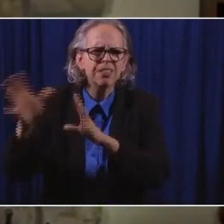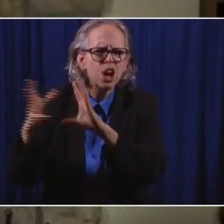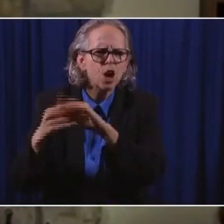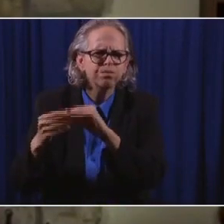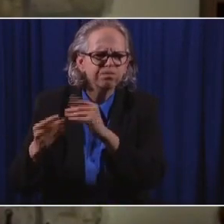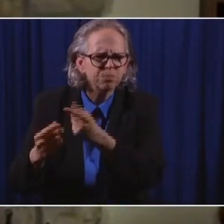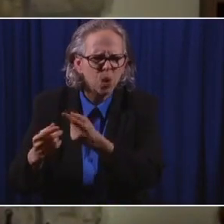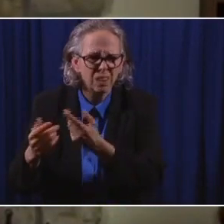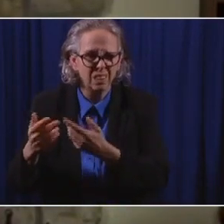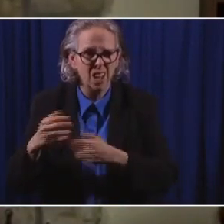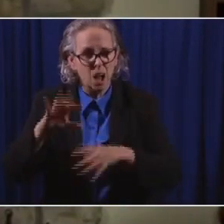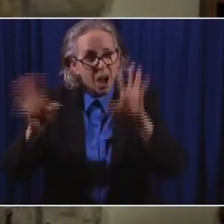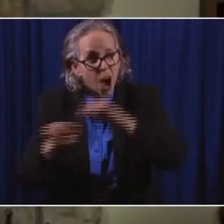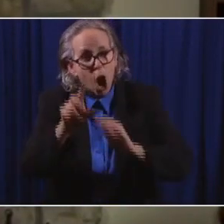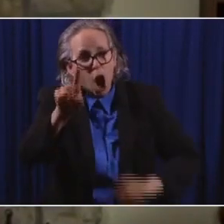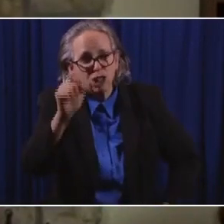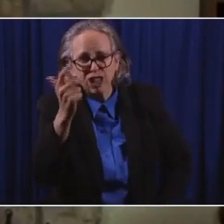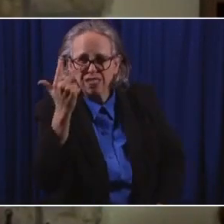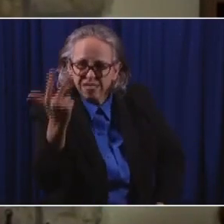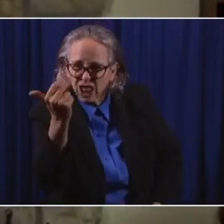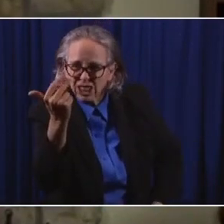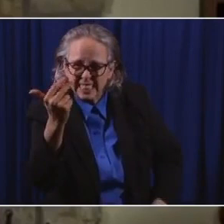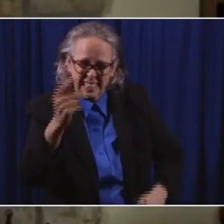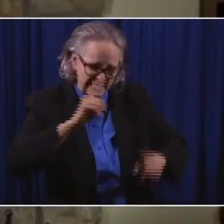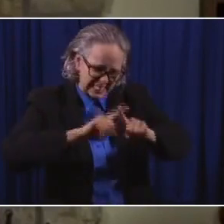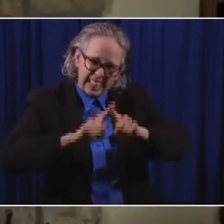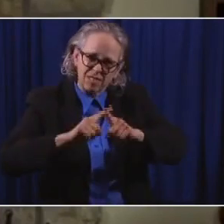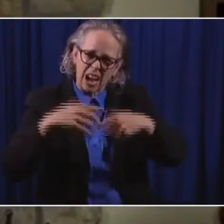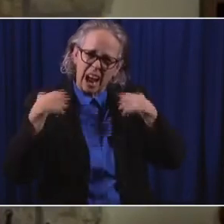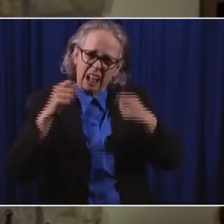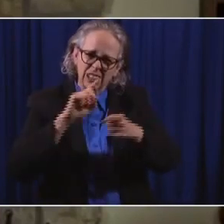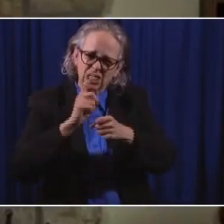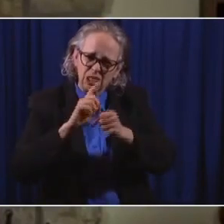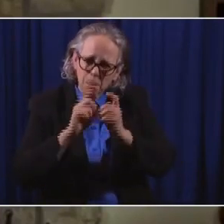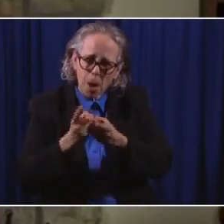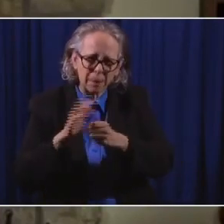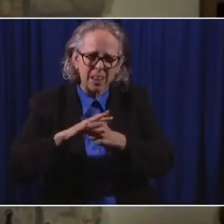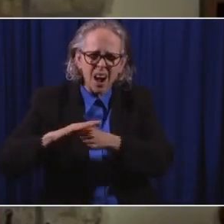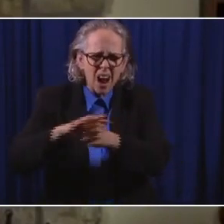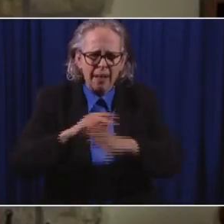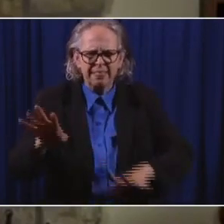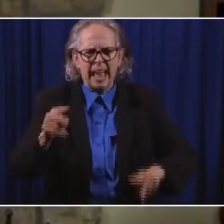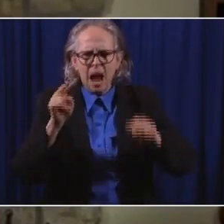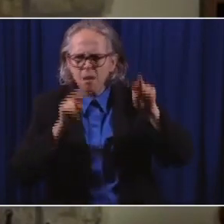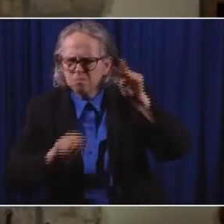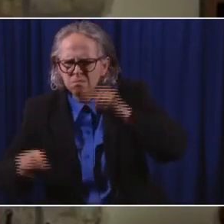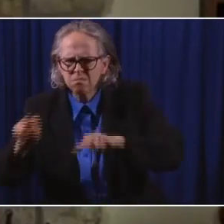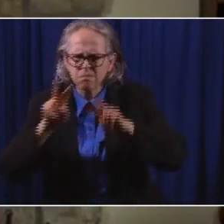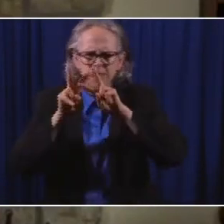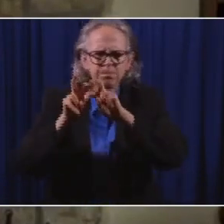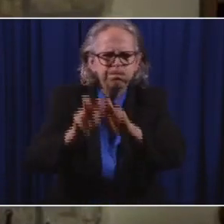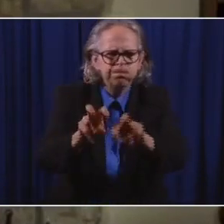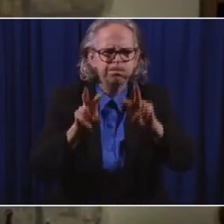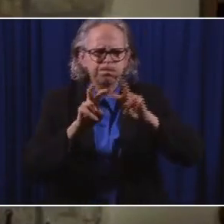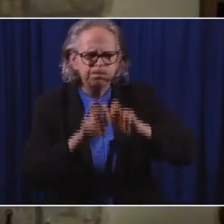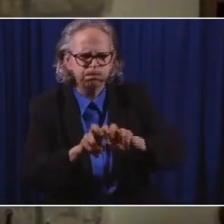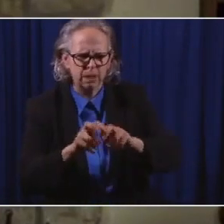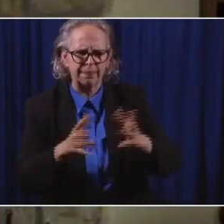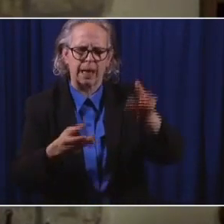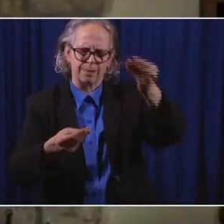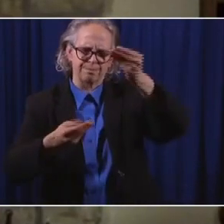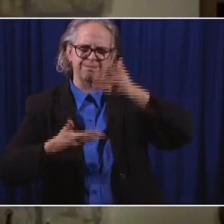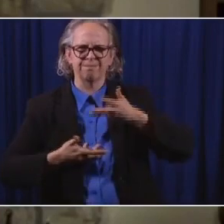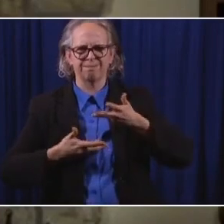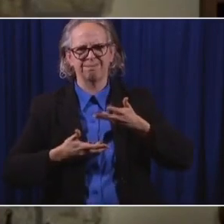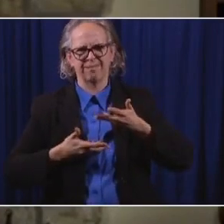organizations out there. They're the ones who are monitoring it and watching it every day. This is what they tell me,